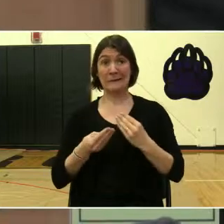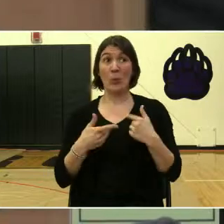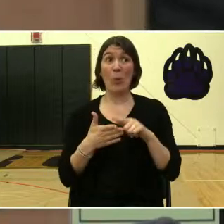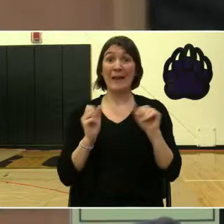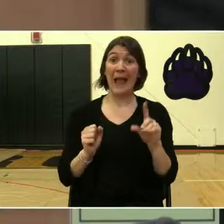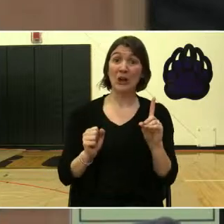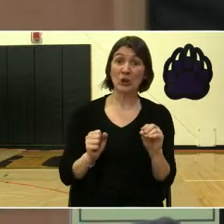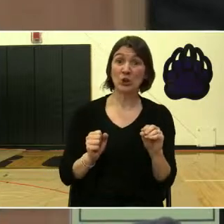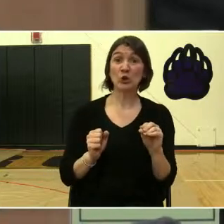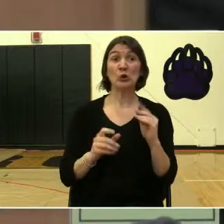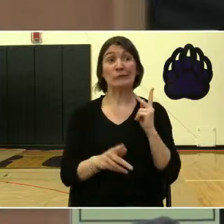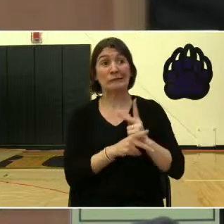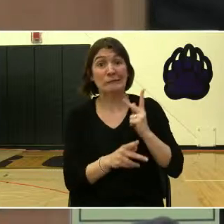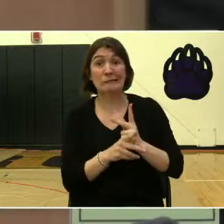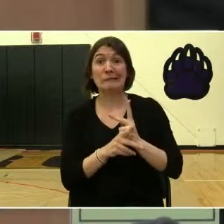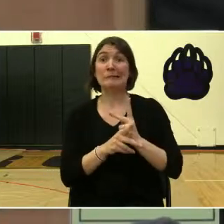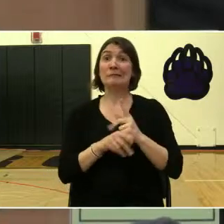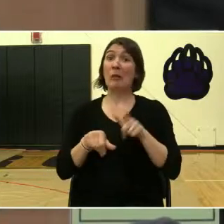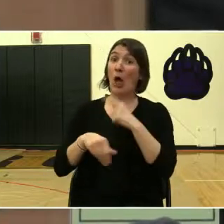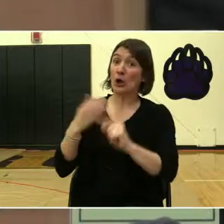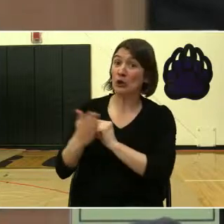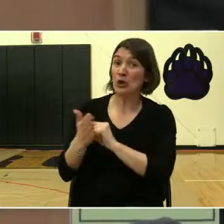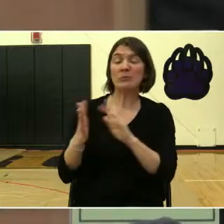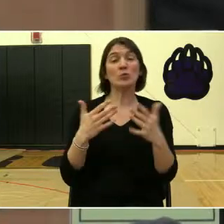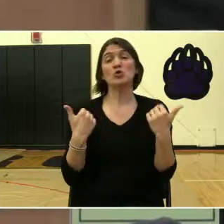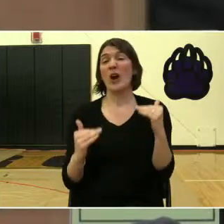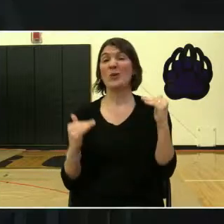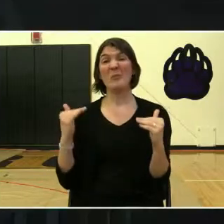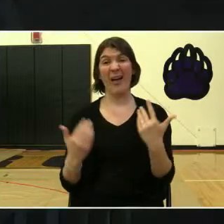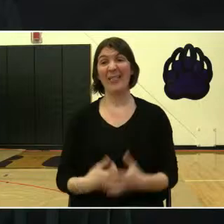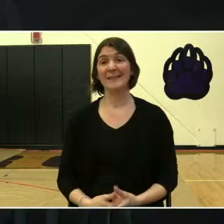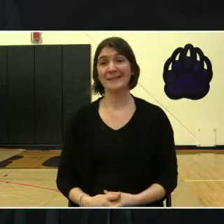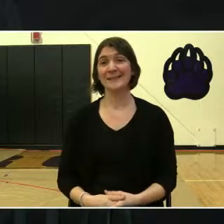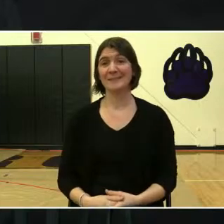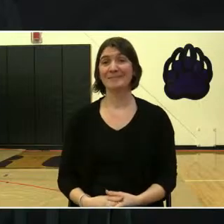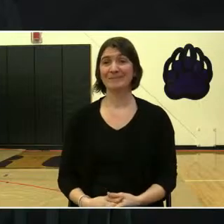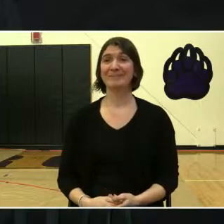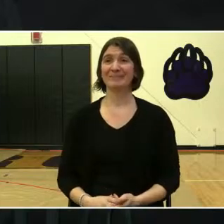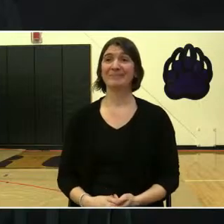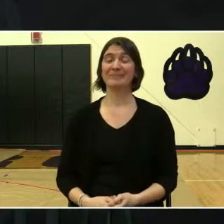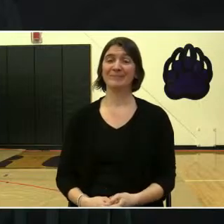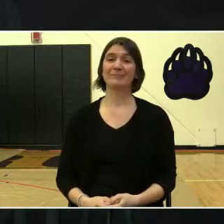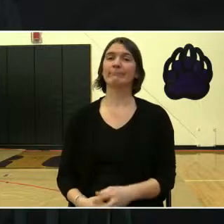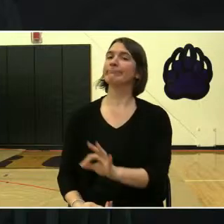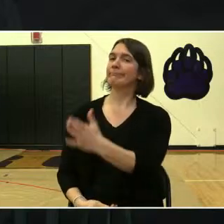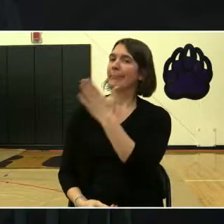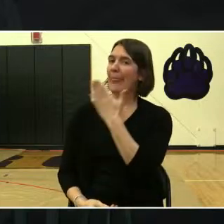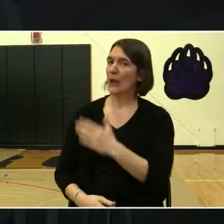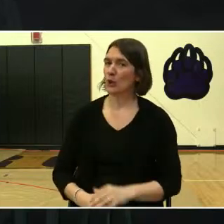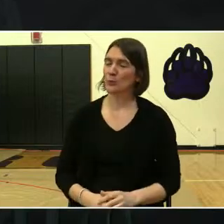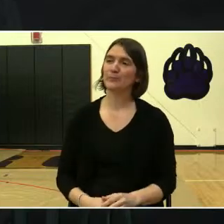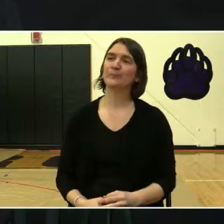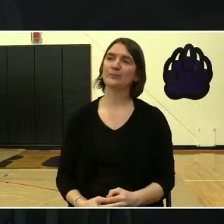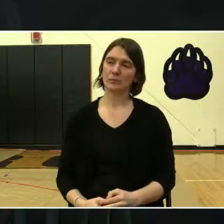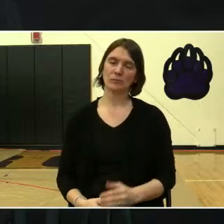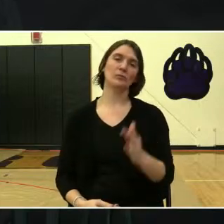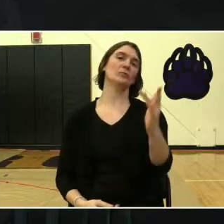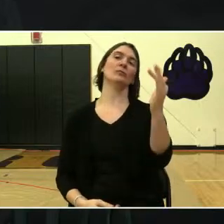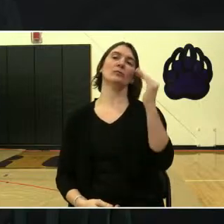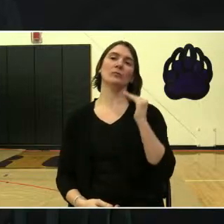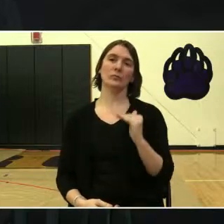and balance maintenance and long-term improvements thank you Mr Tyler